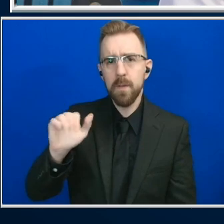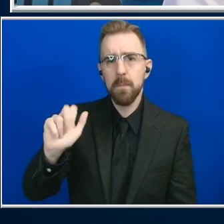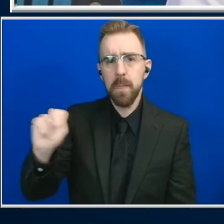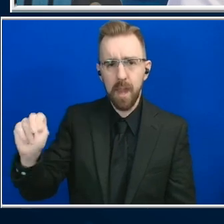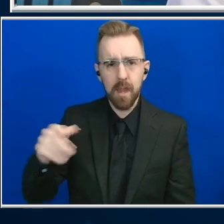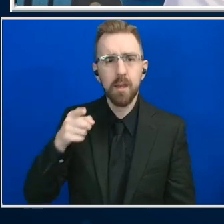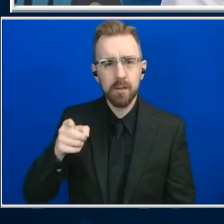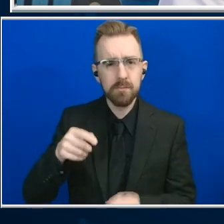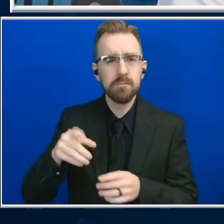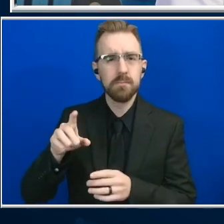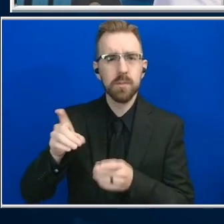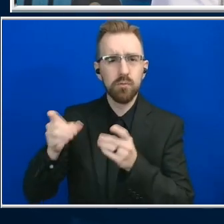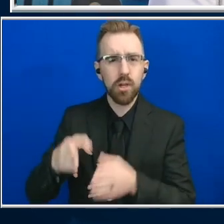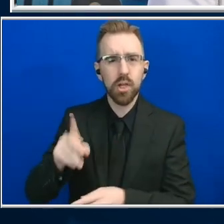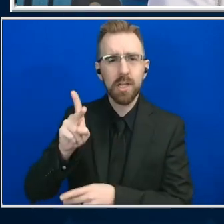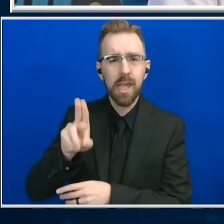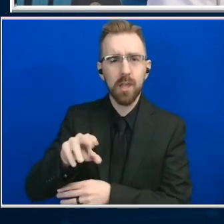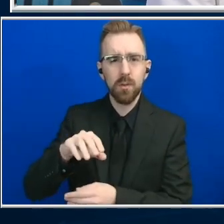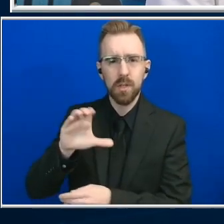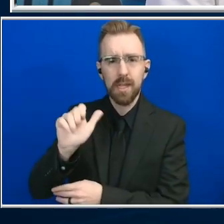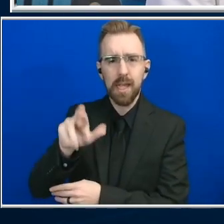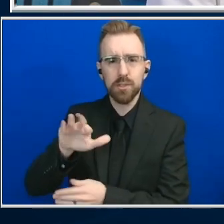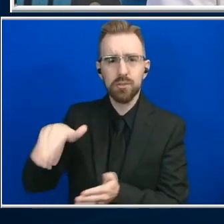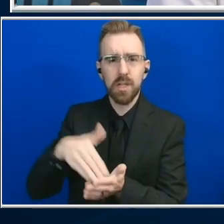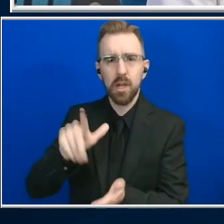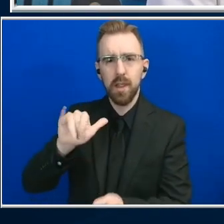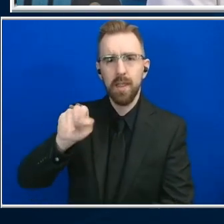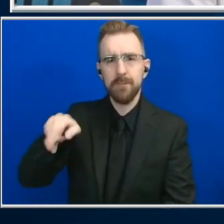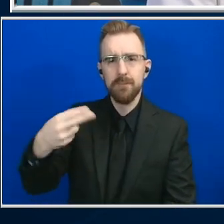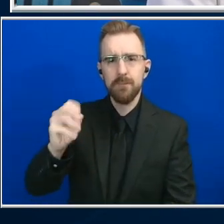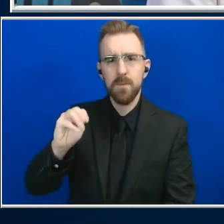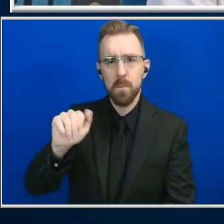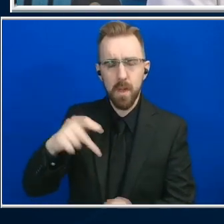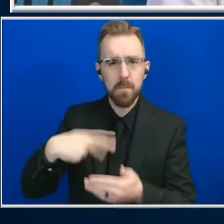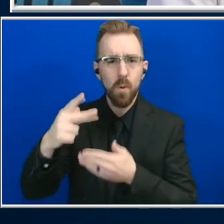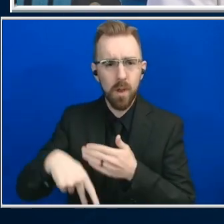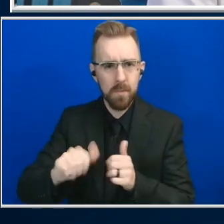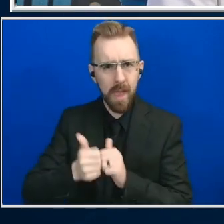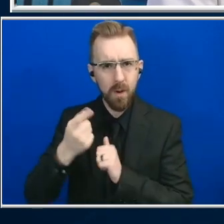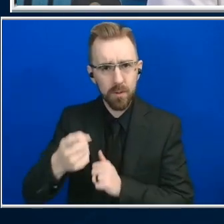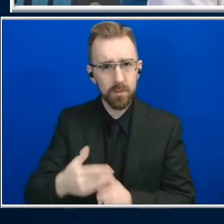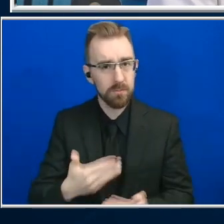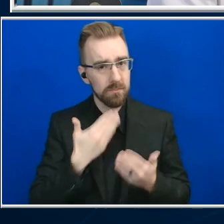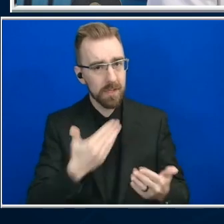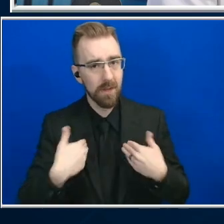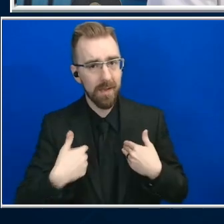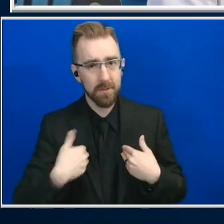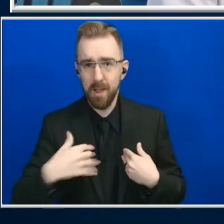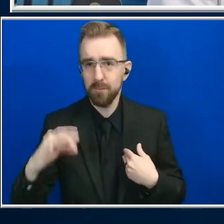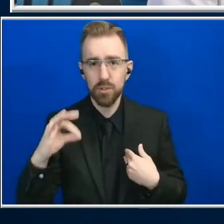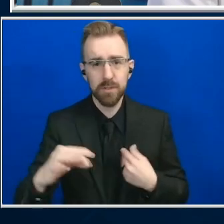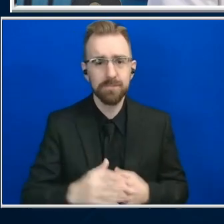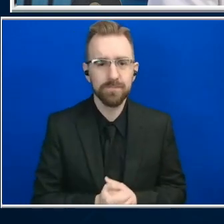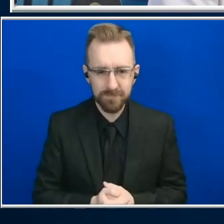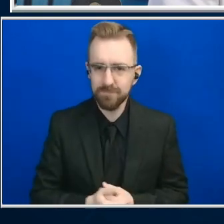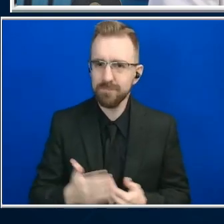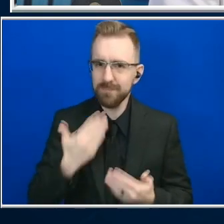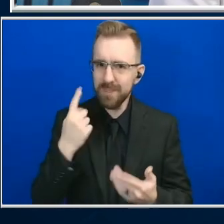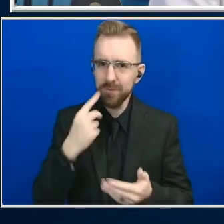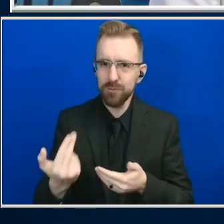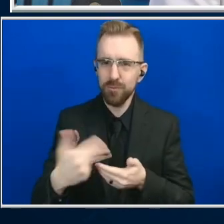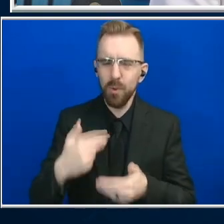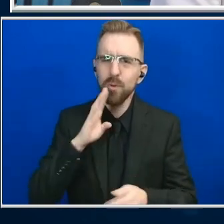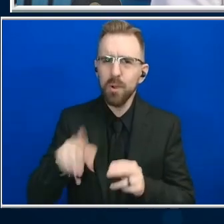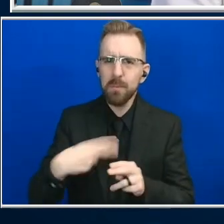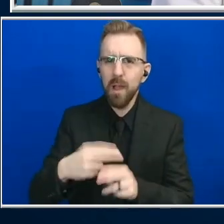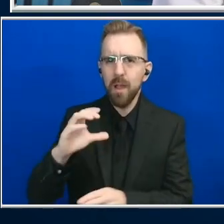program. Good morning, Mark. How are you? I'm doing well, Steve. Thanks for having me on. Excellent. Well, thanks for being on. We've talked about the CAR T therapy on this